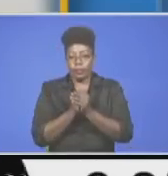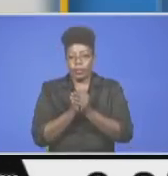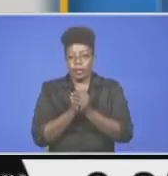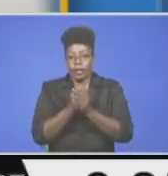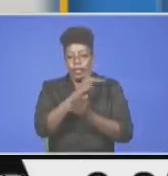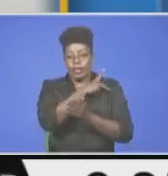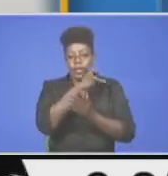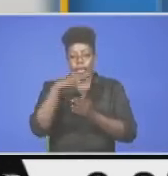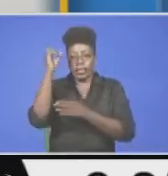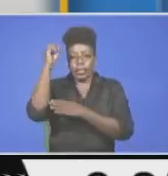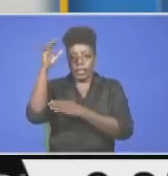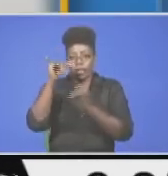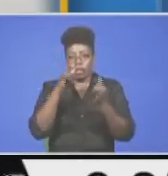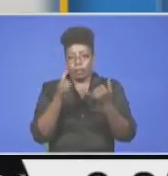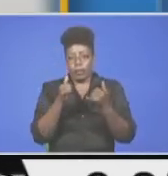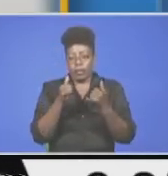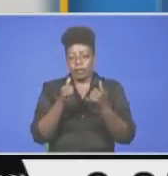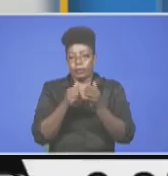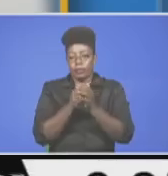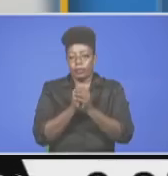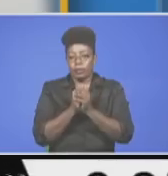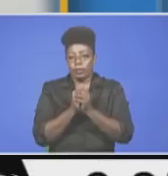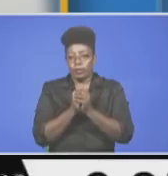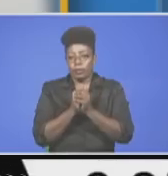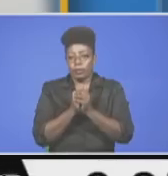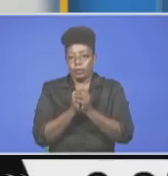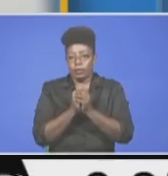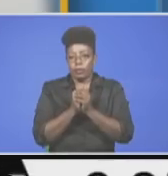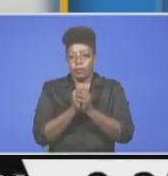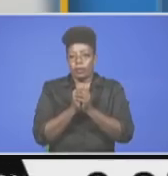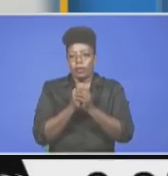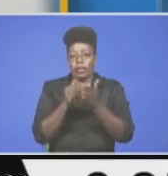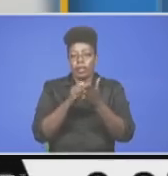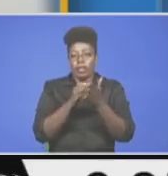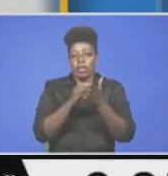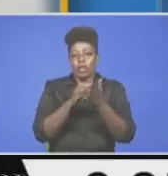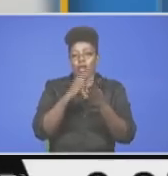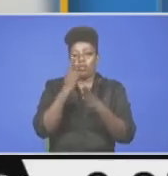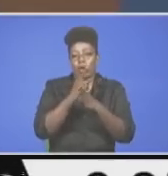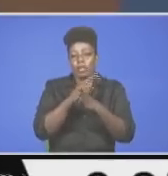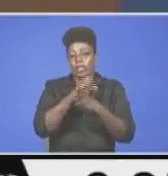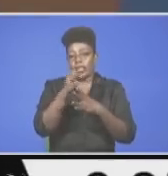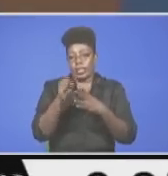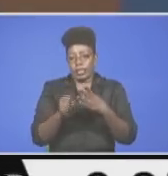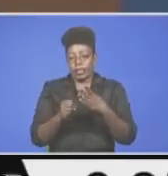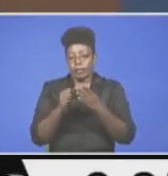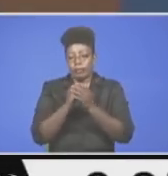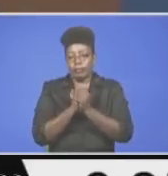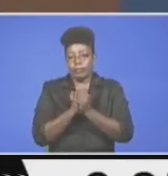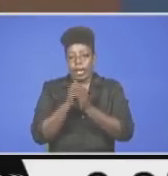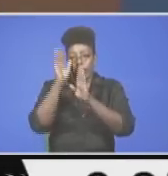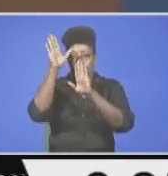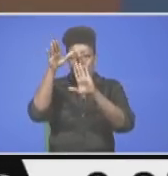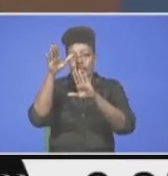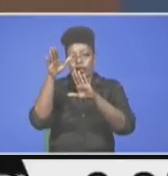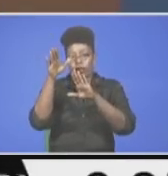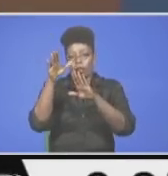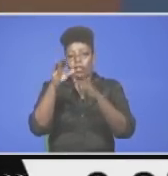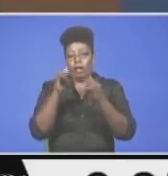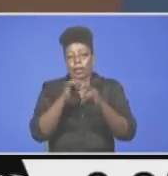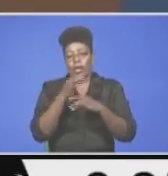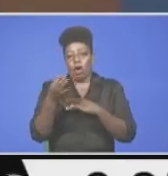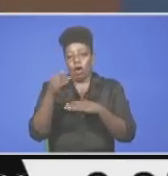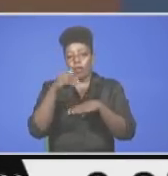Suns also square off against each other 4 times during the regular season. The Government League Basketball Playoffs tipping off tonight at the